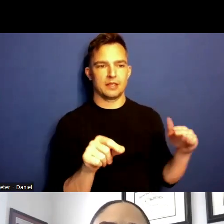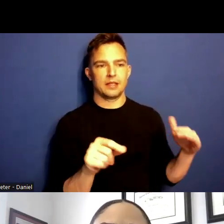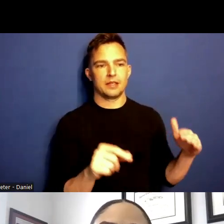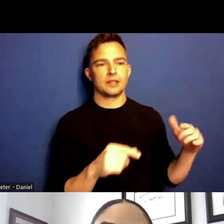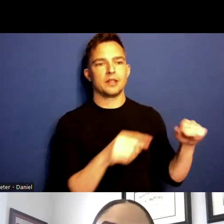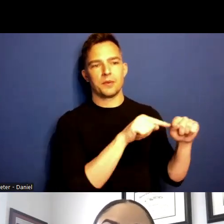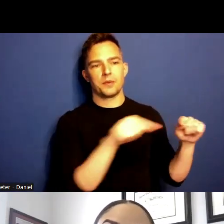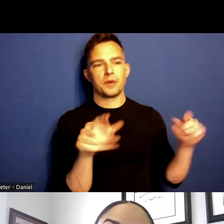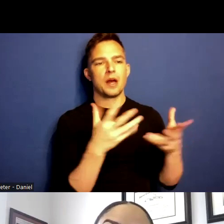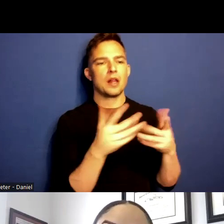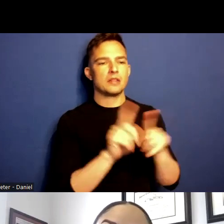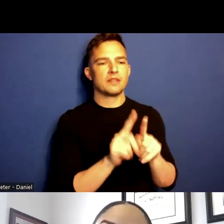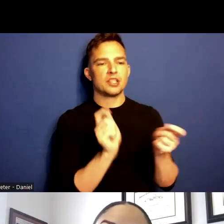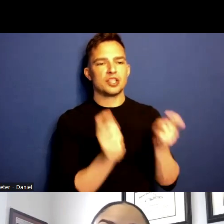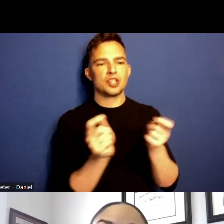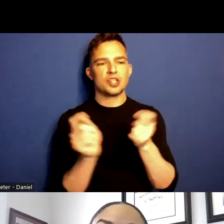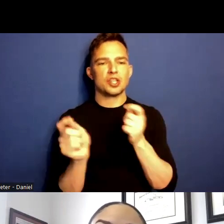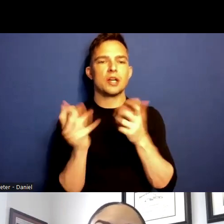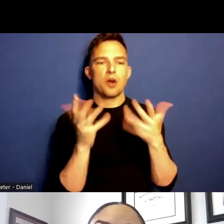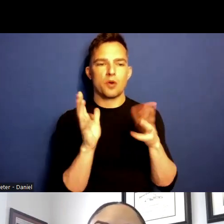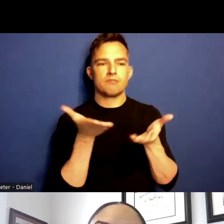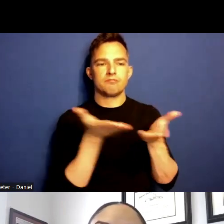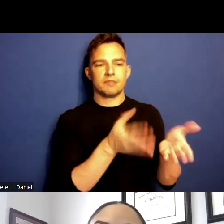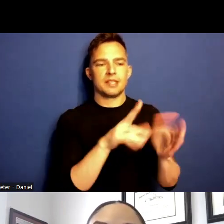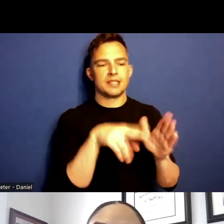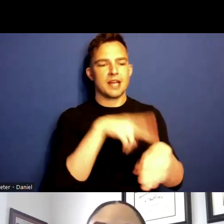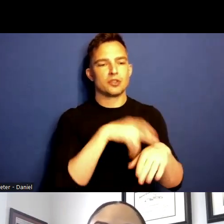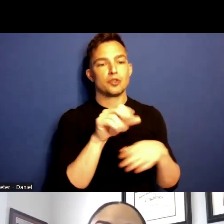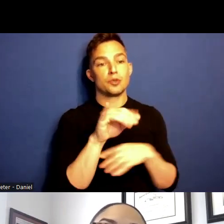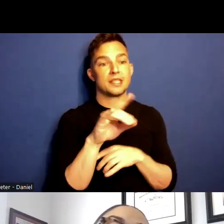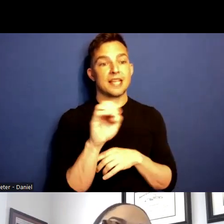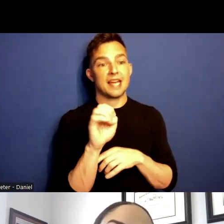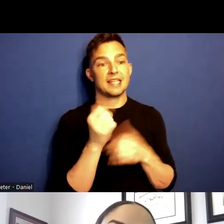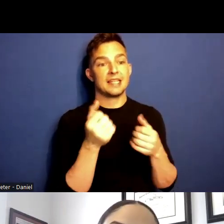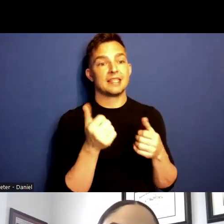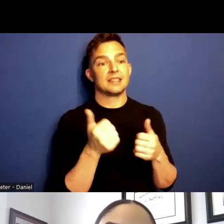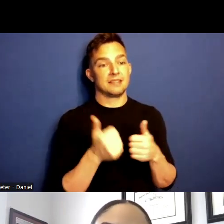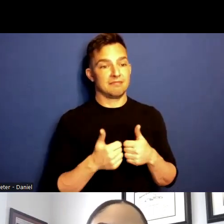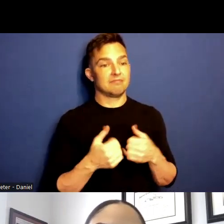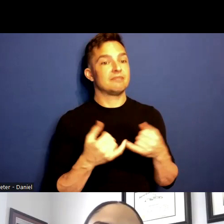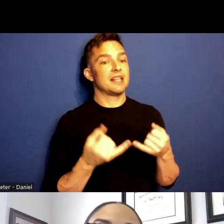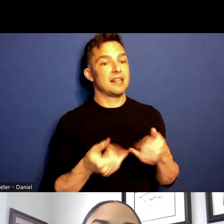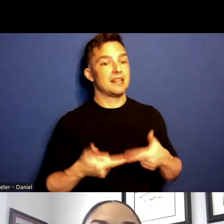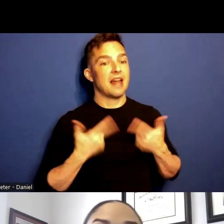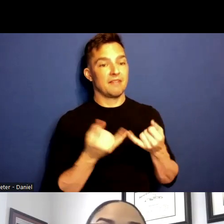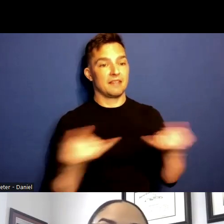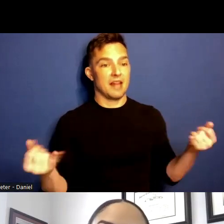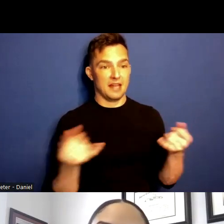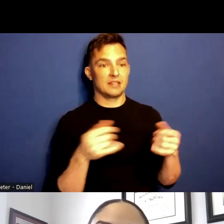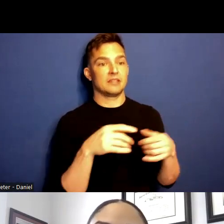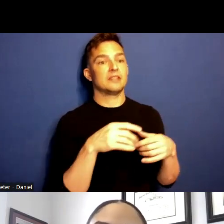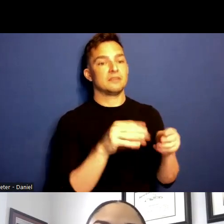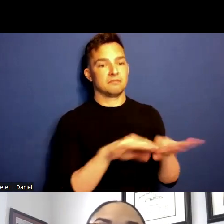federal changes related to the existing National Suicide Prevention Lifeline began rolling out in 2020 with the goal